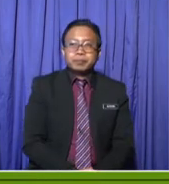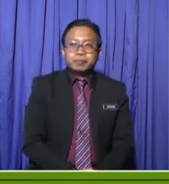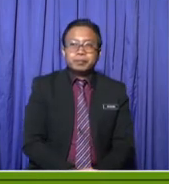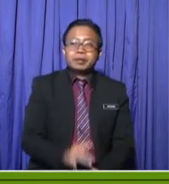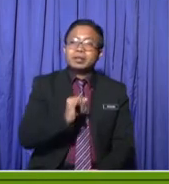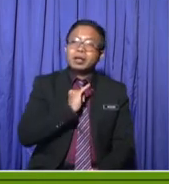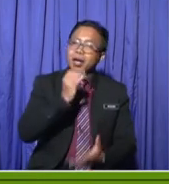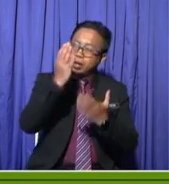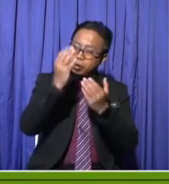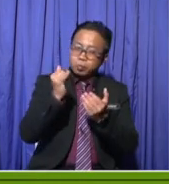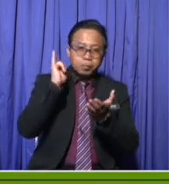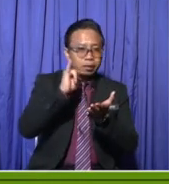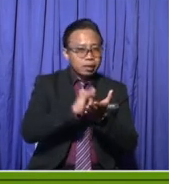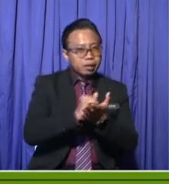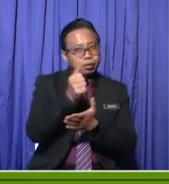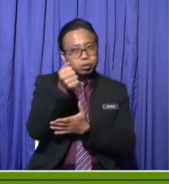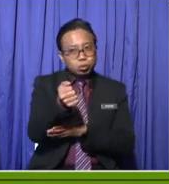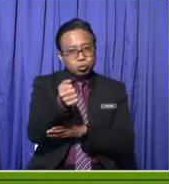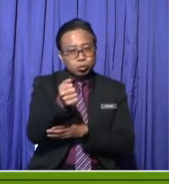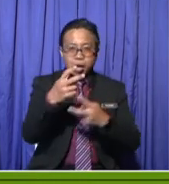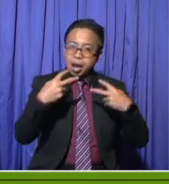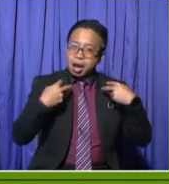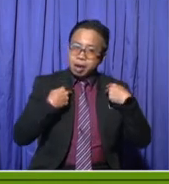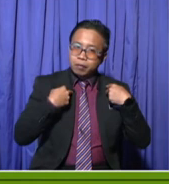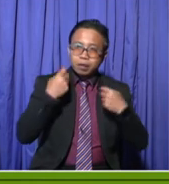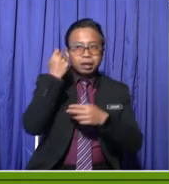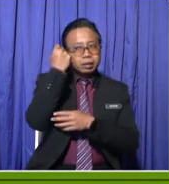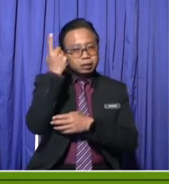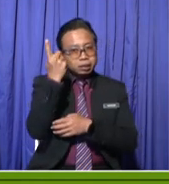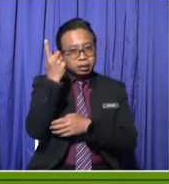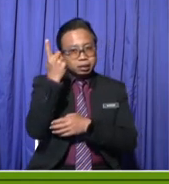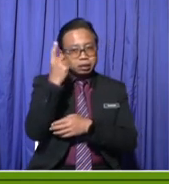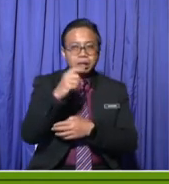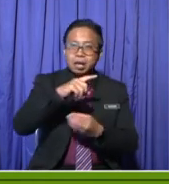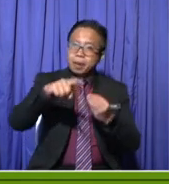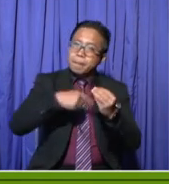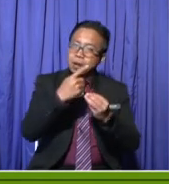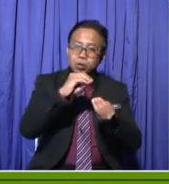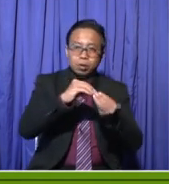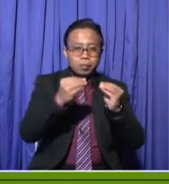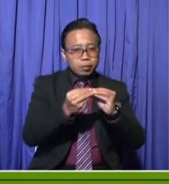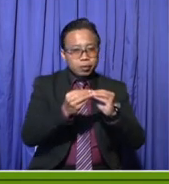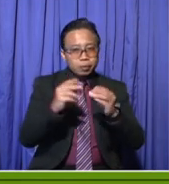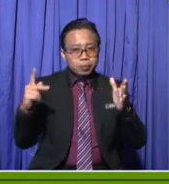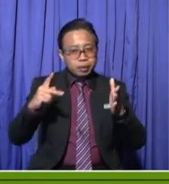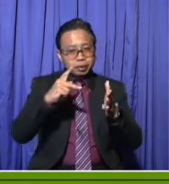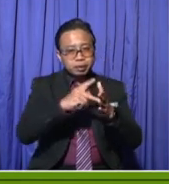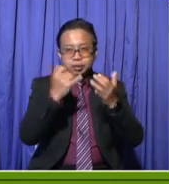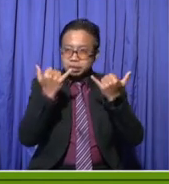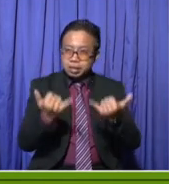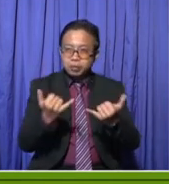I hope that you have understood well about number patterns now.